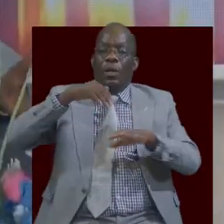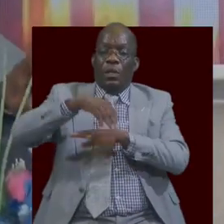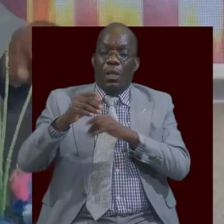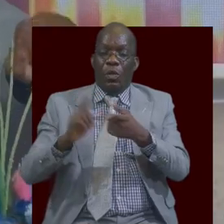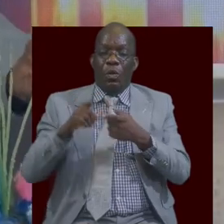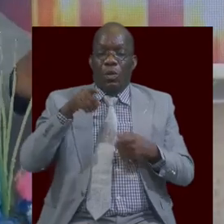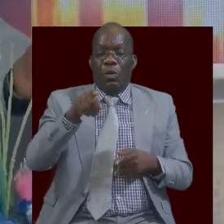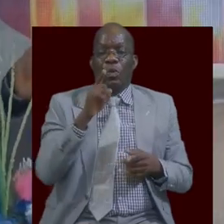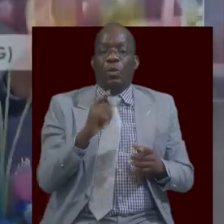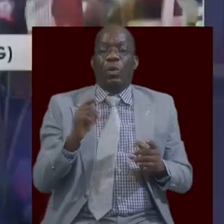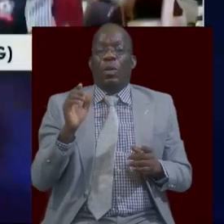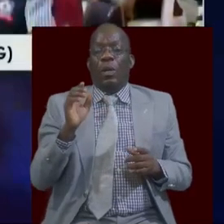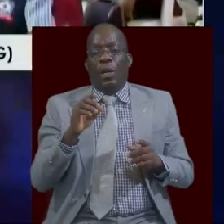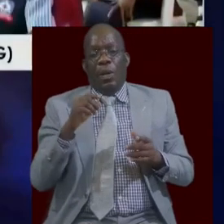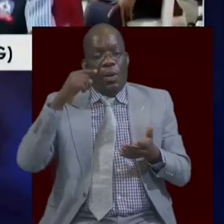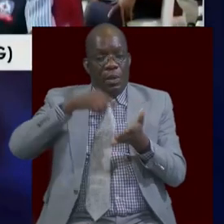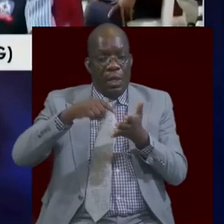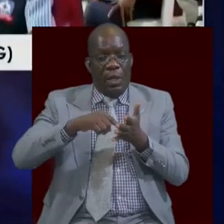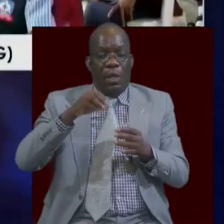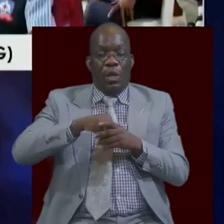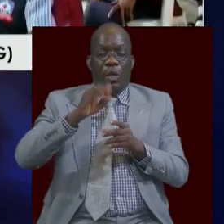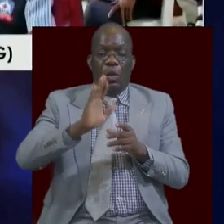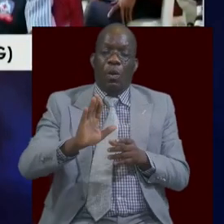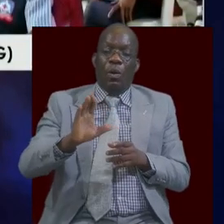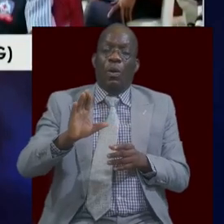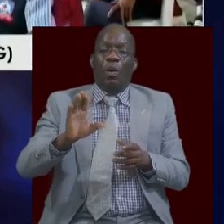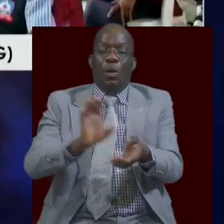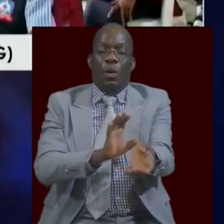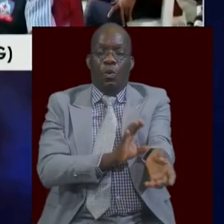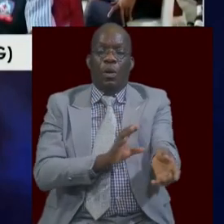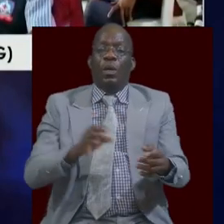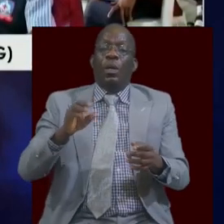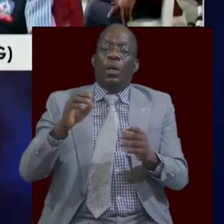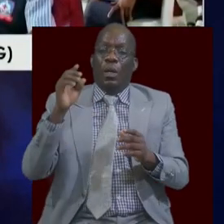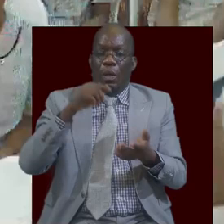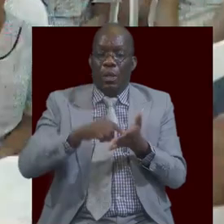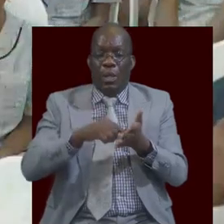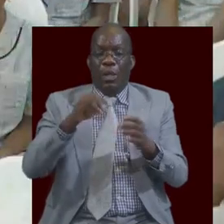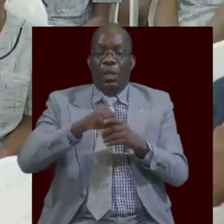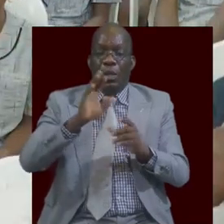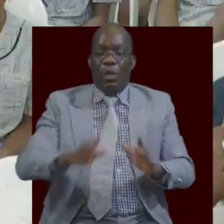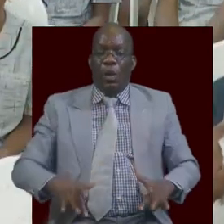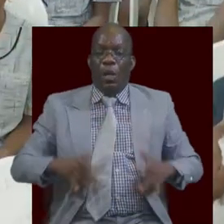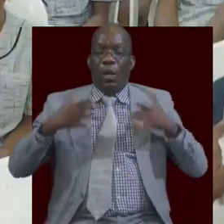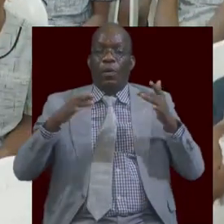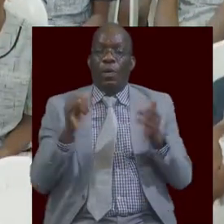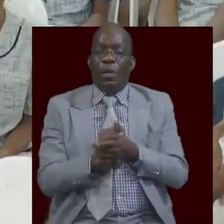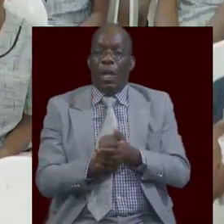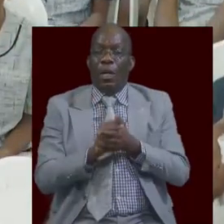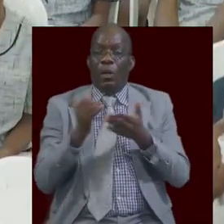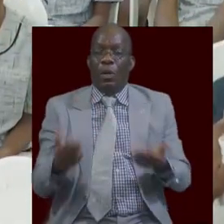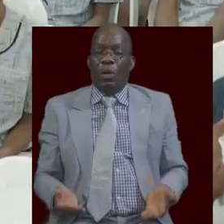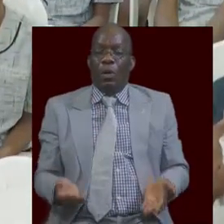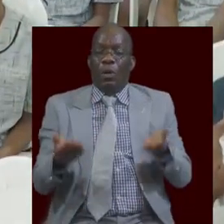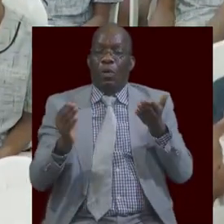up in your tablet, check up in your heart, check up in your life. That uplifting program